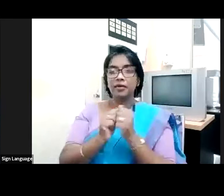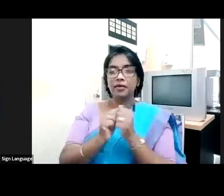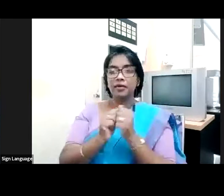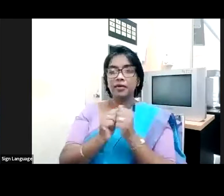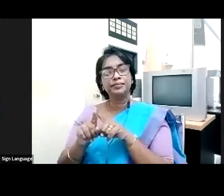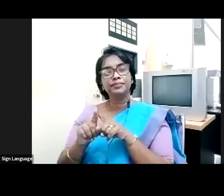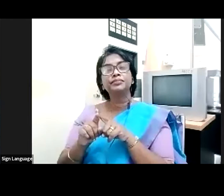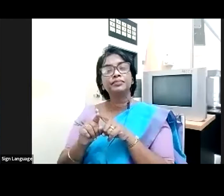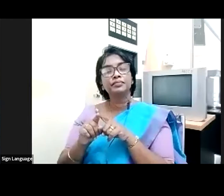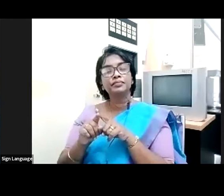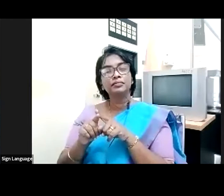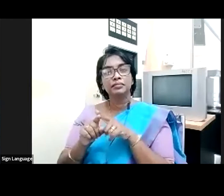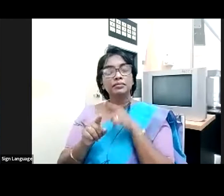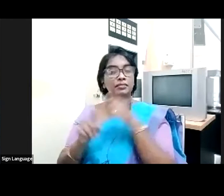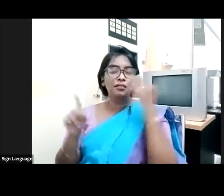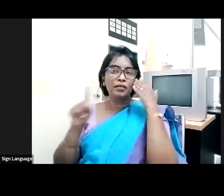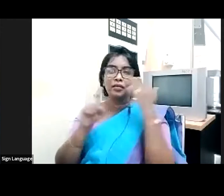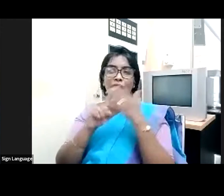But that requires